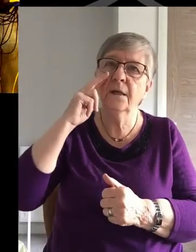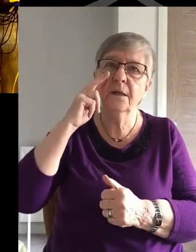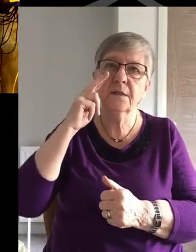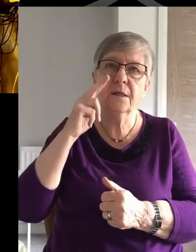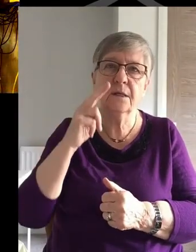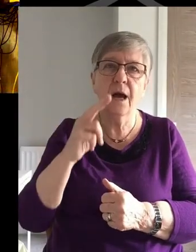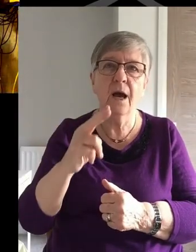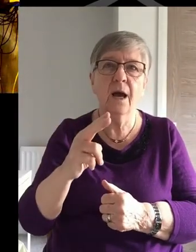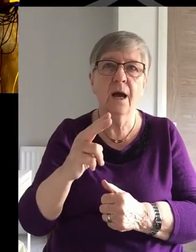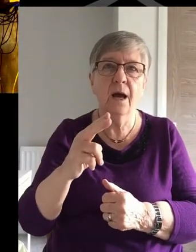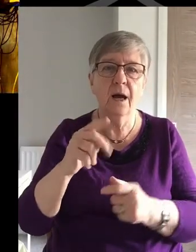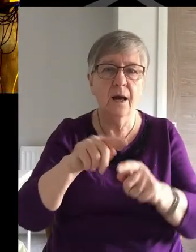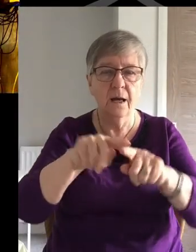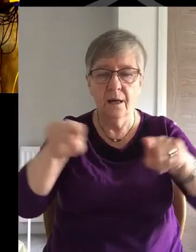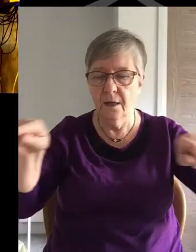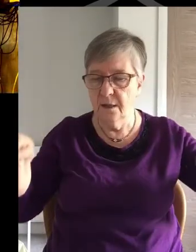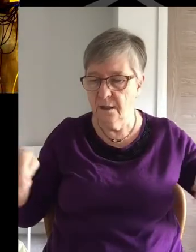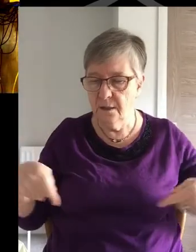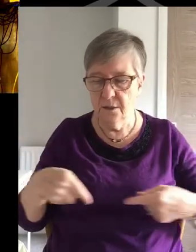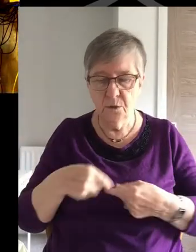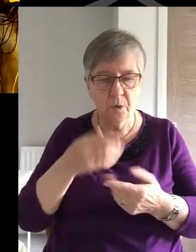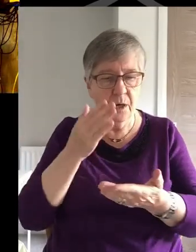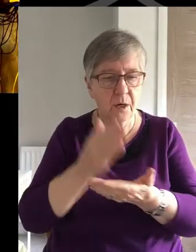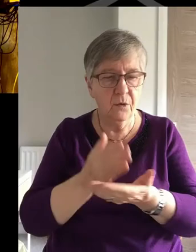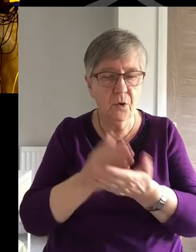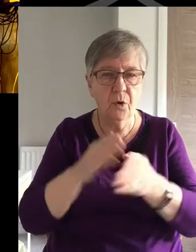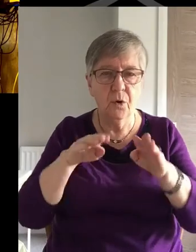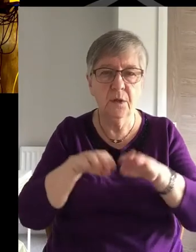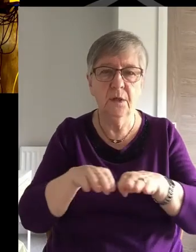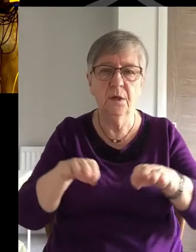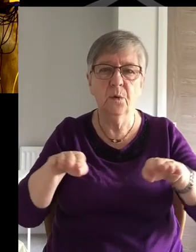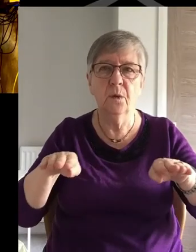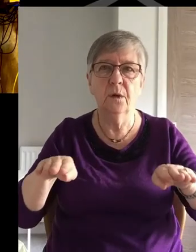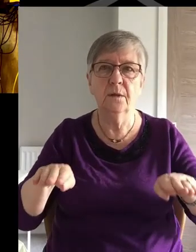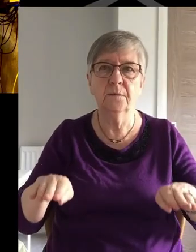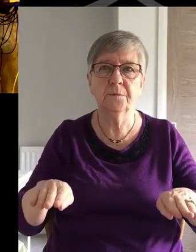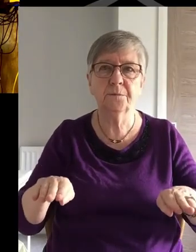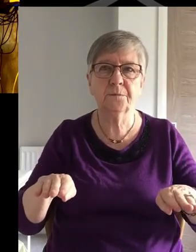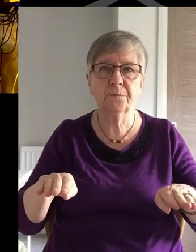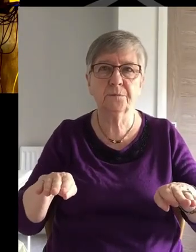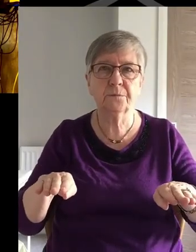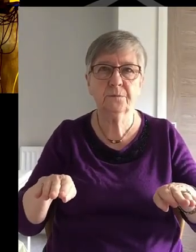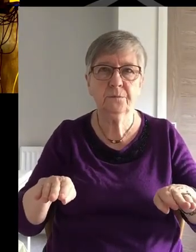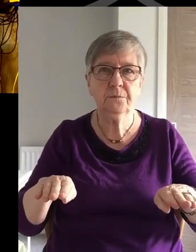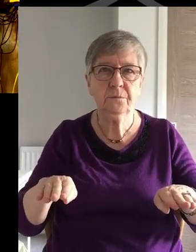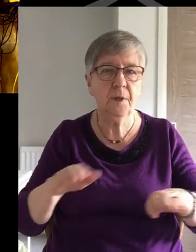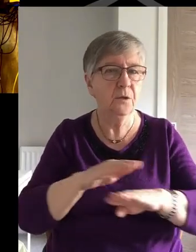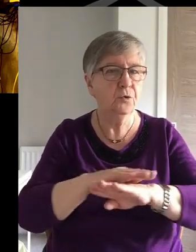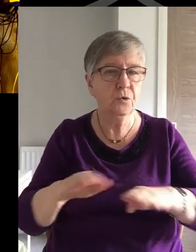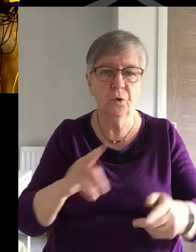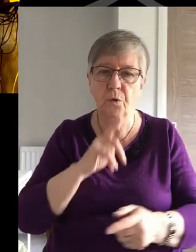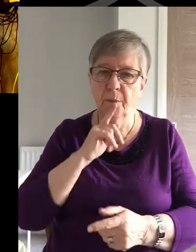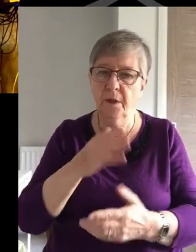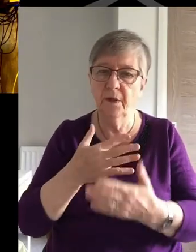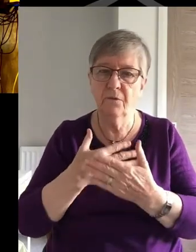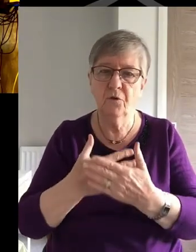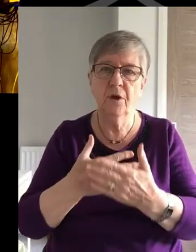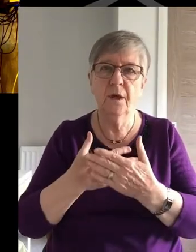With his eyes, we all are equal. Don't